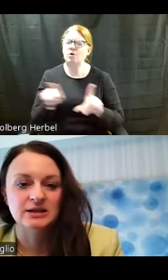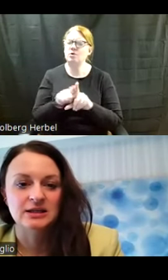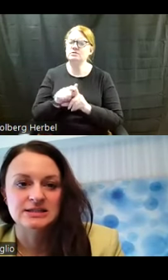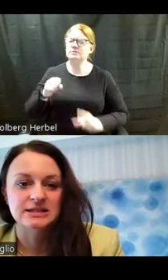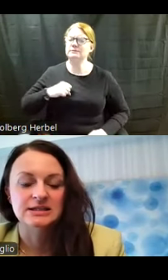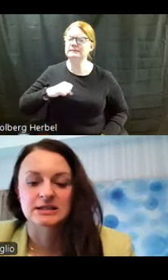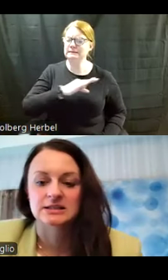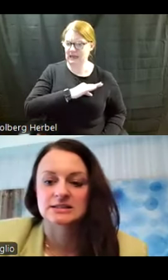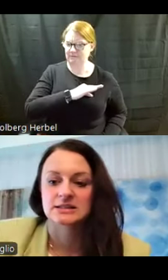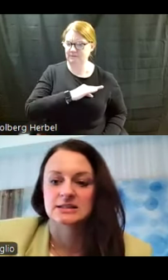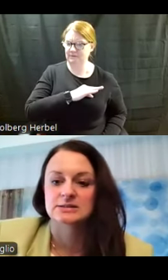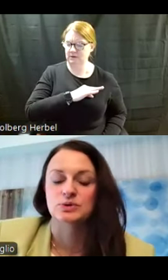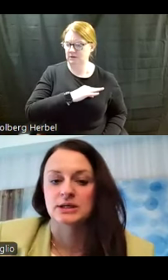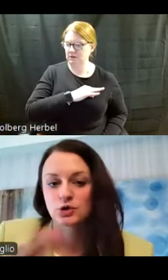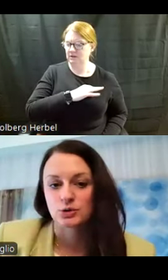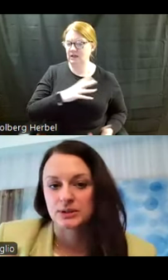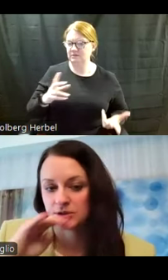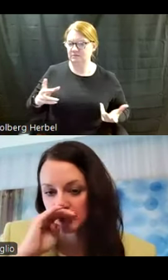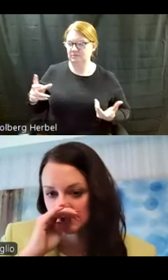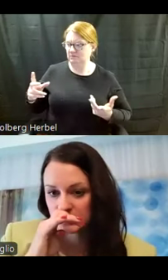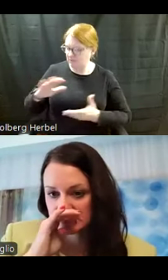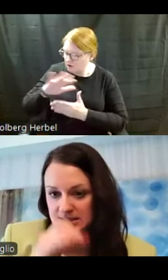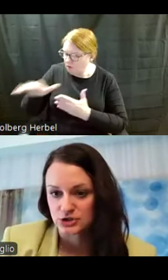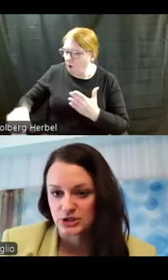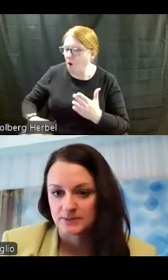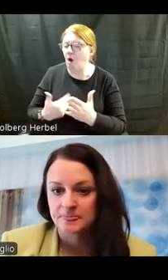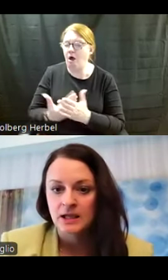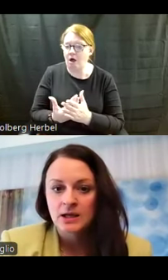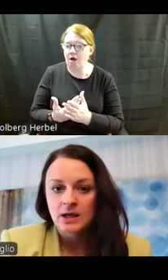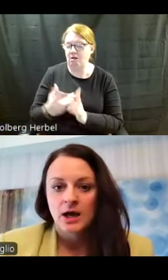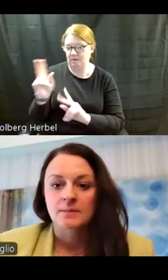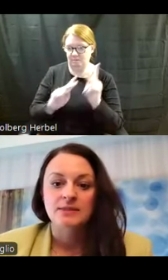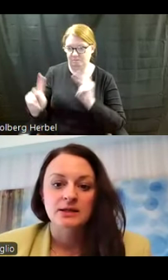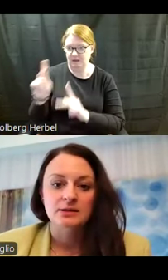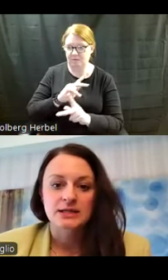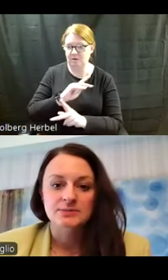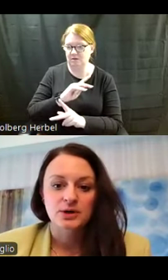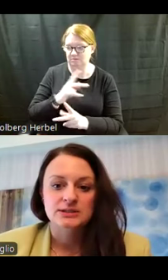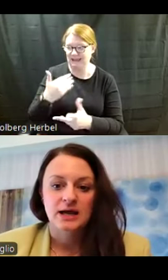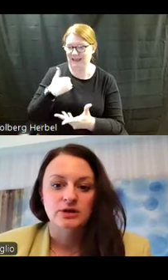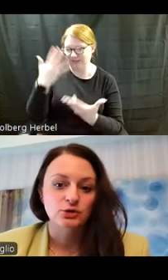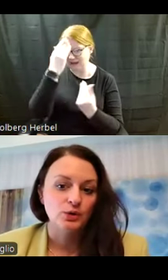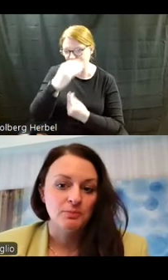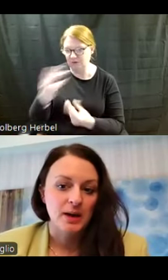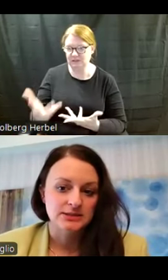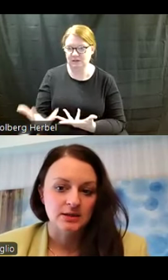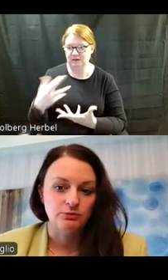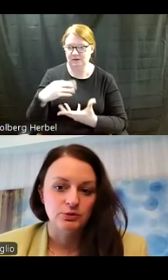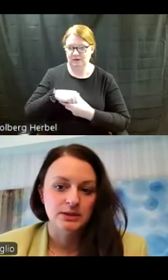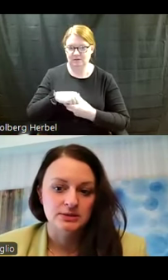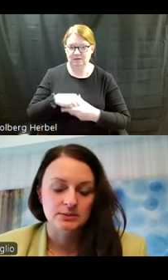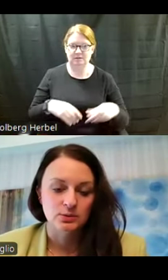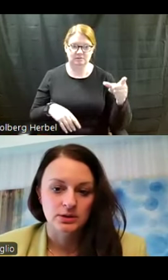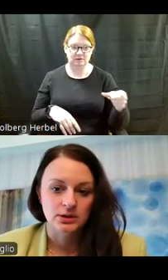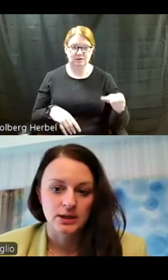that this idea is really incorporated throughout the organization. And then the last part is having a growth mindset